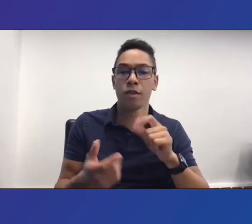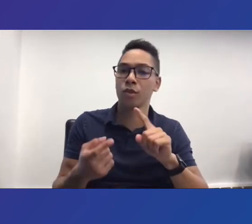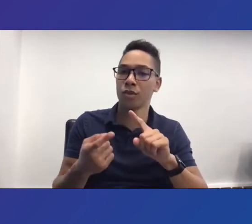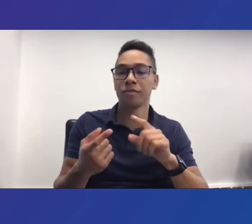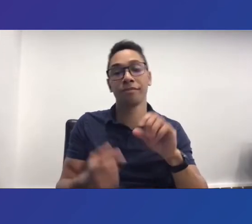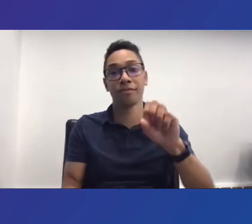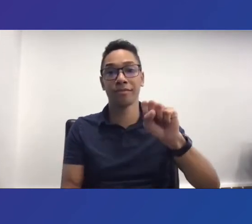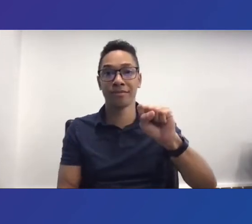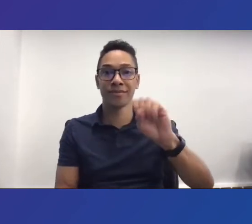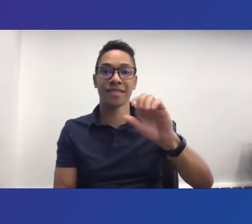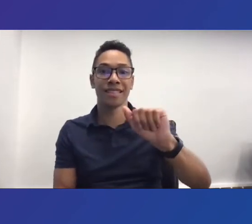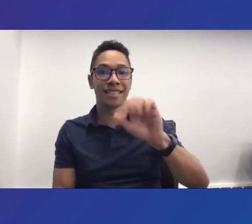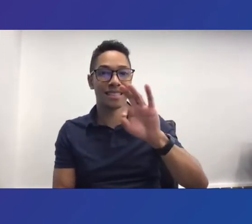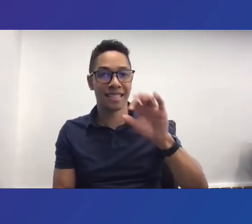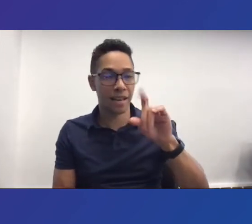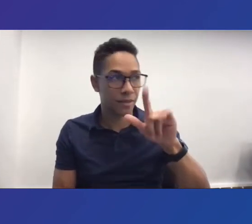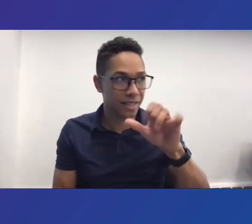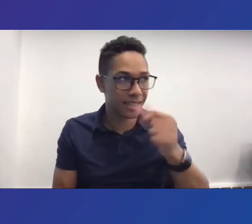Scaffolding, yes. Yeah. These are all